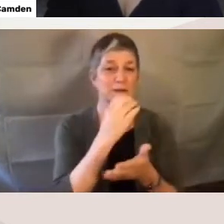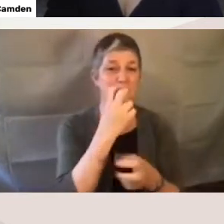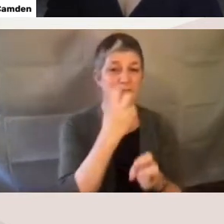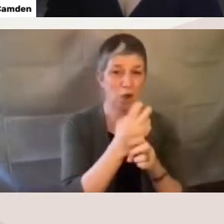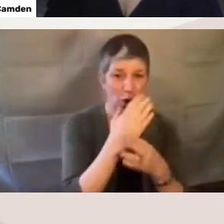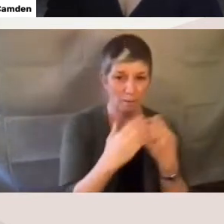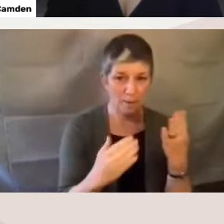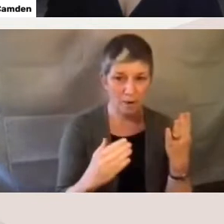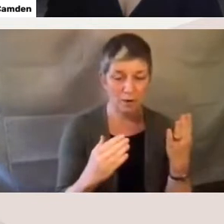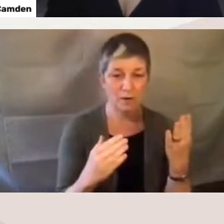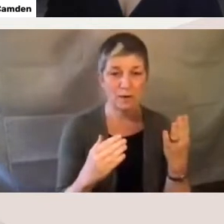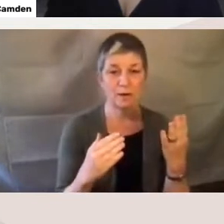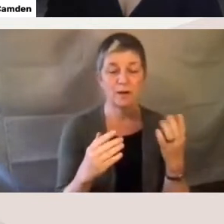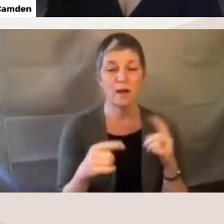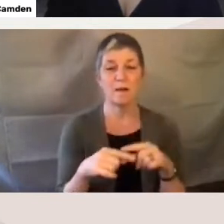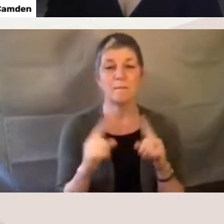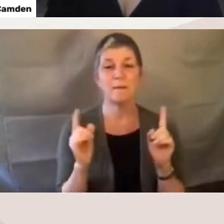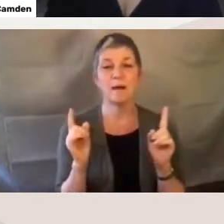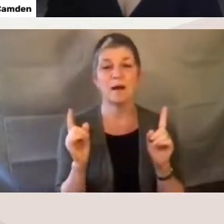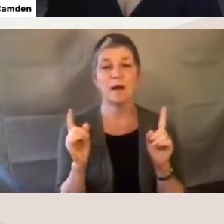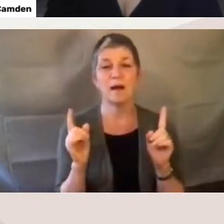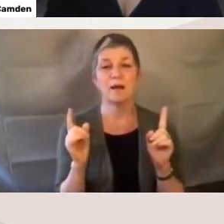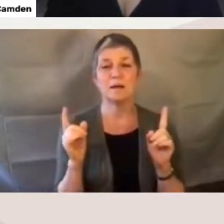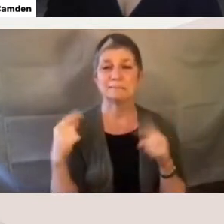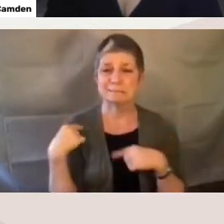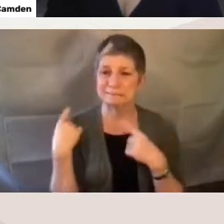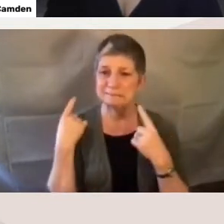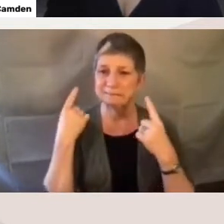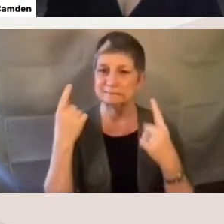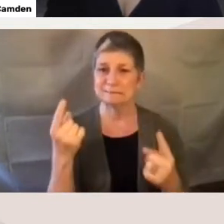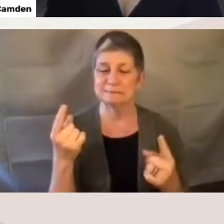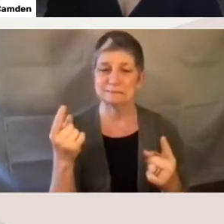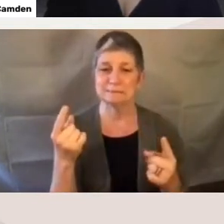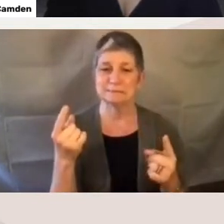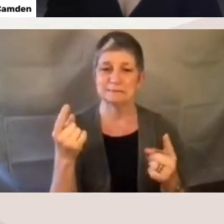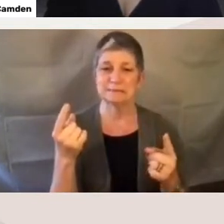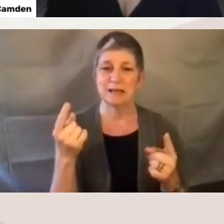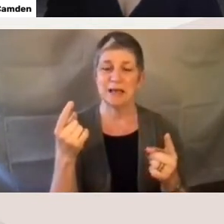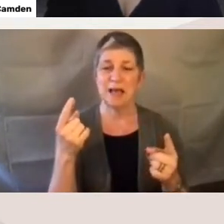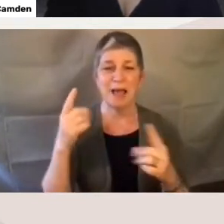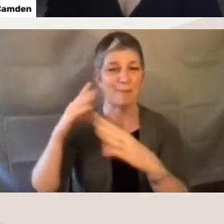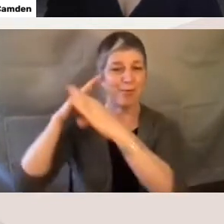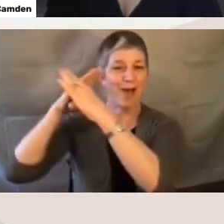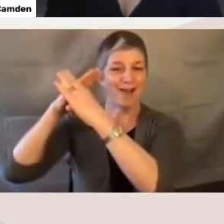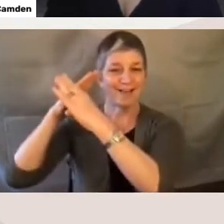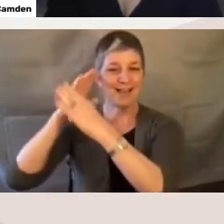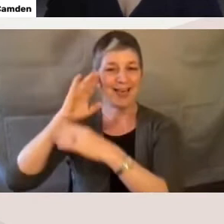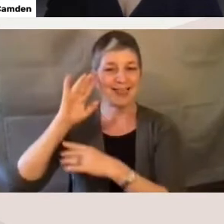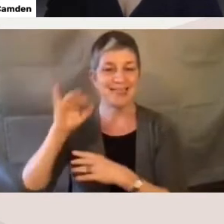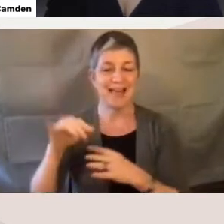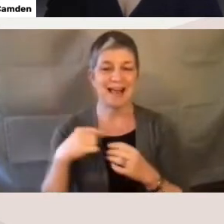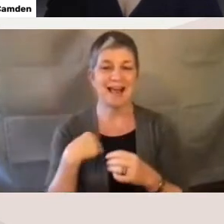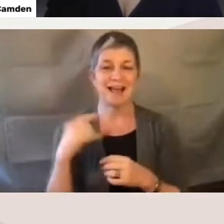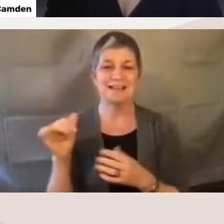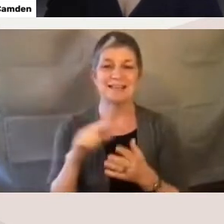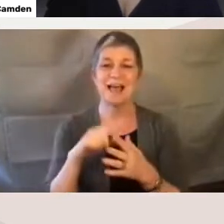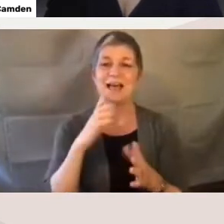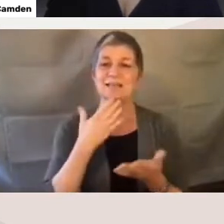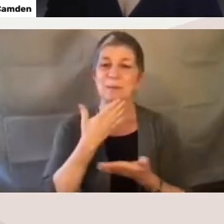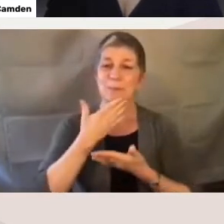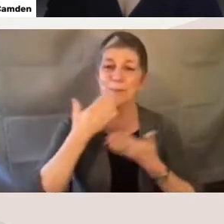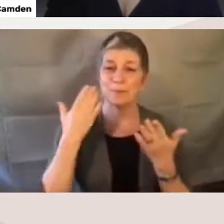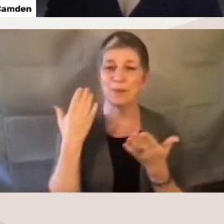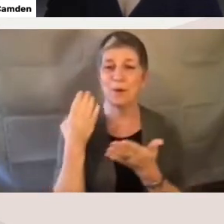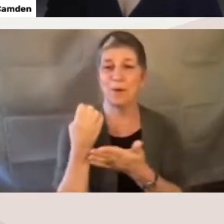and it took me a while to just kind of, I just block it. I don't, like I said, I think the no evidence of